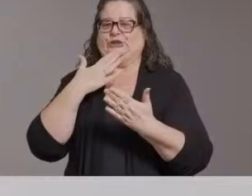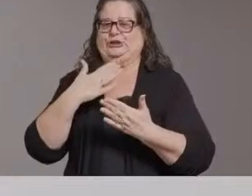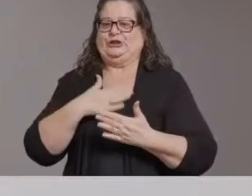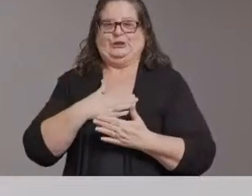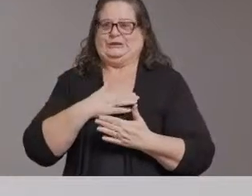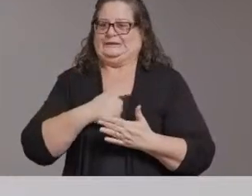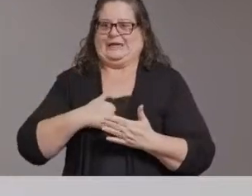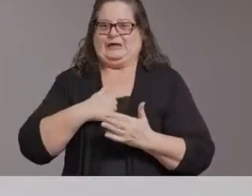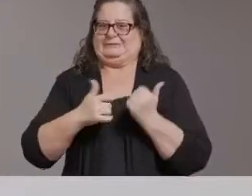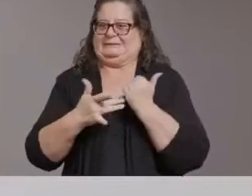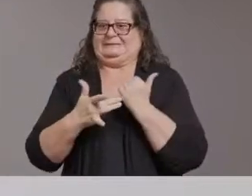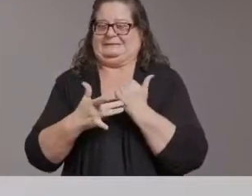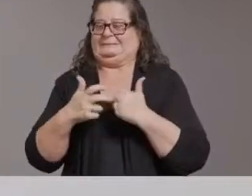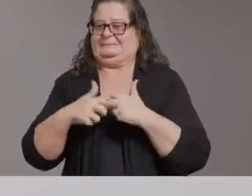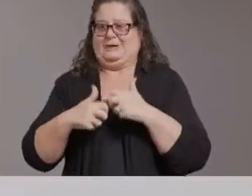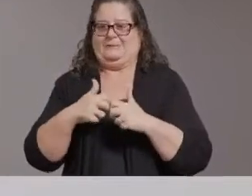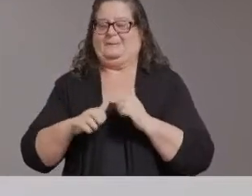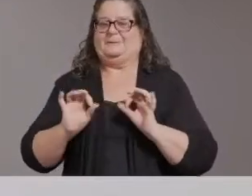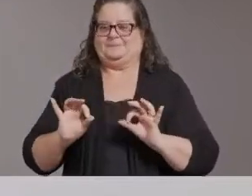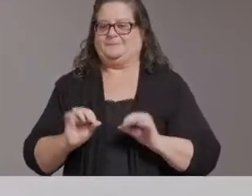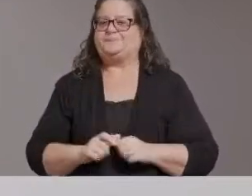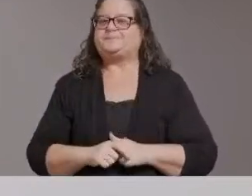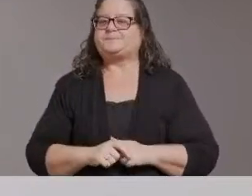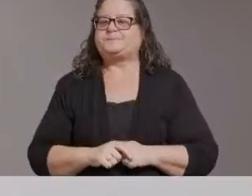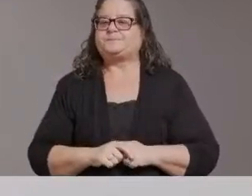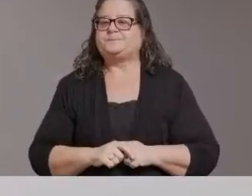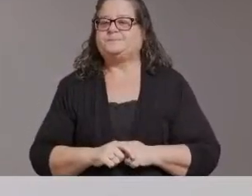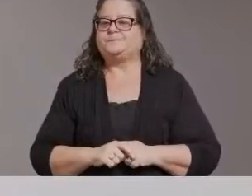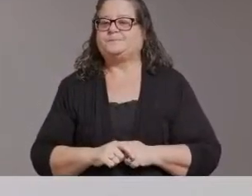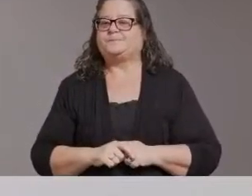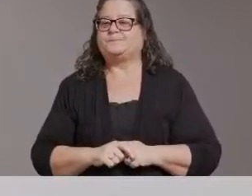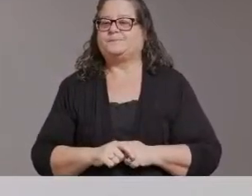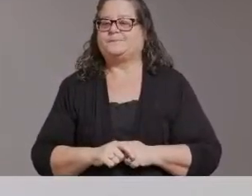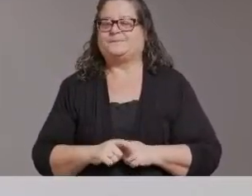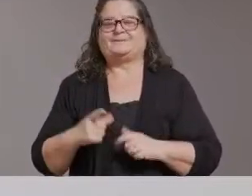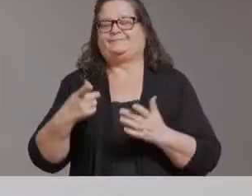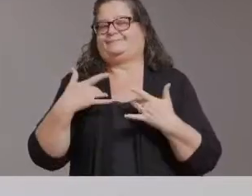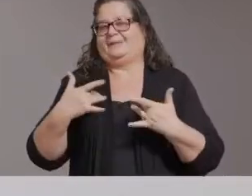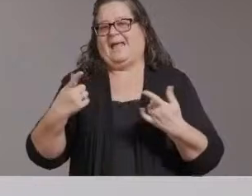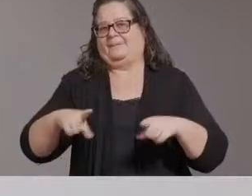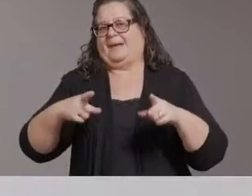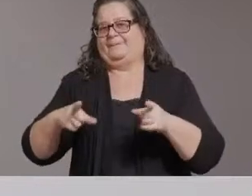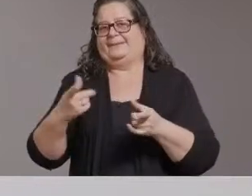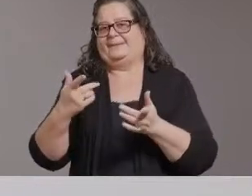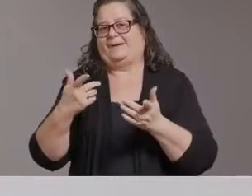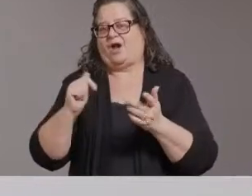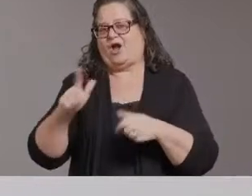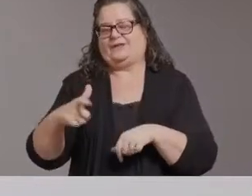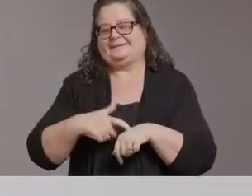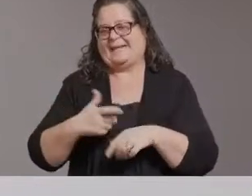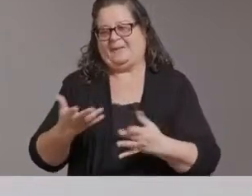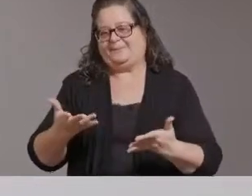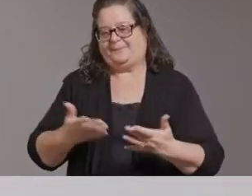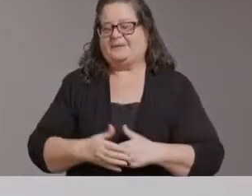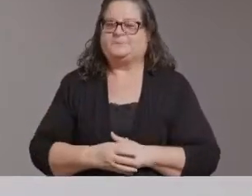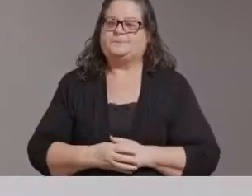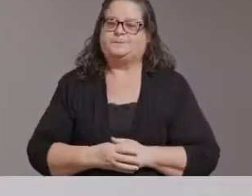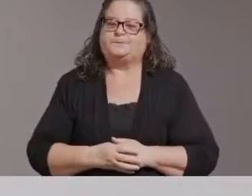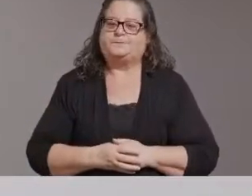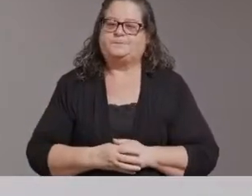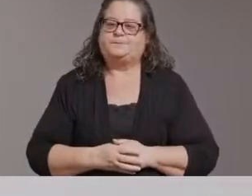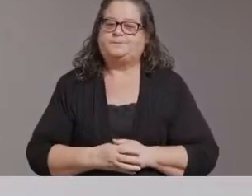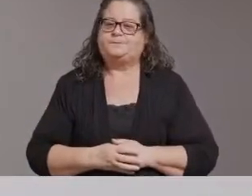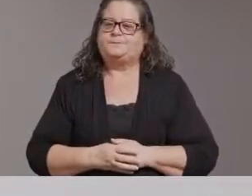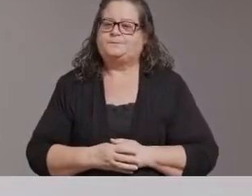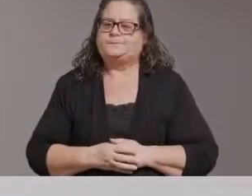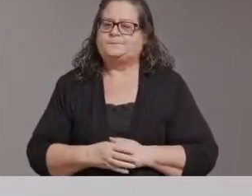sorry, technical difficulties. Did you? It happens all the time. Did I finish answering your question before we froze, Peter?